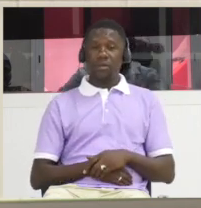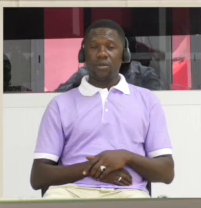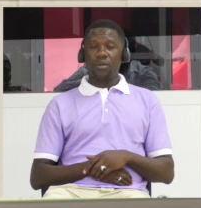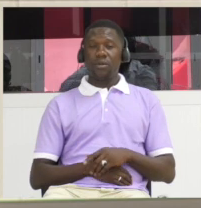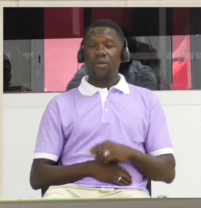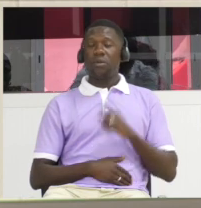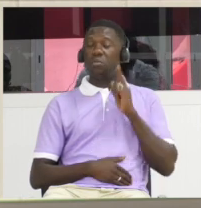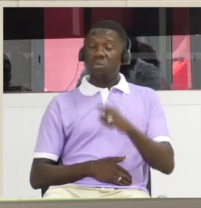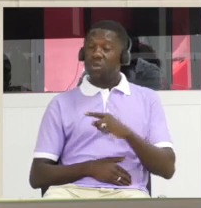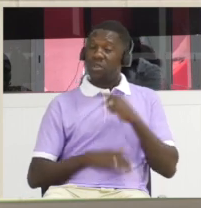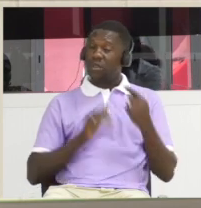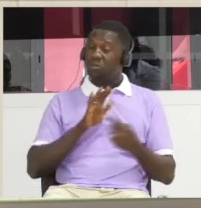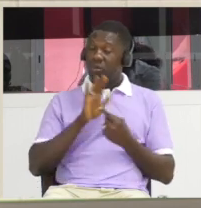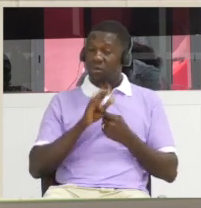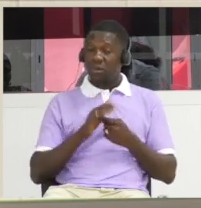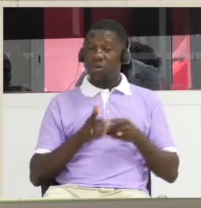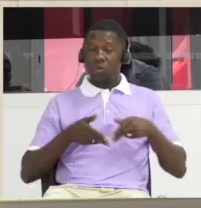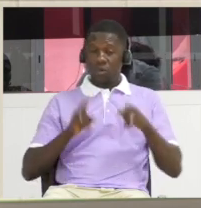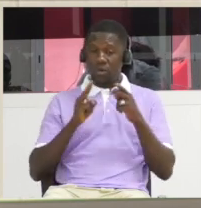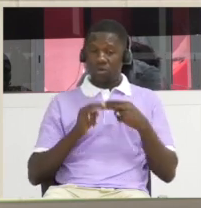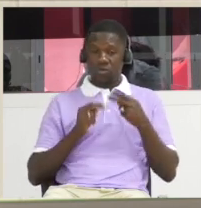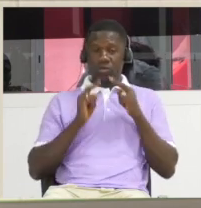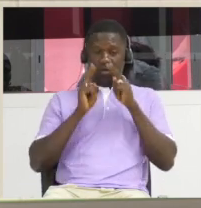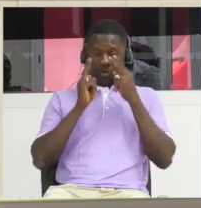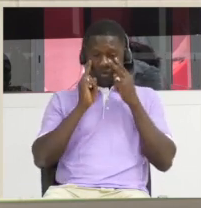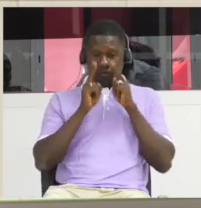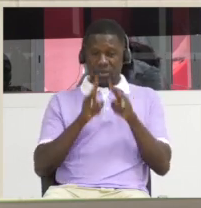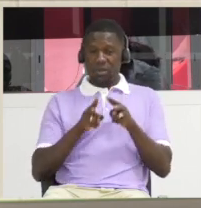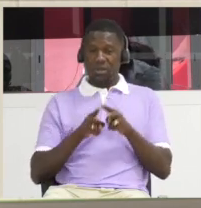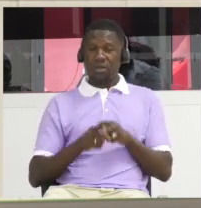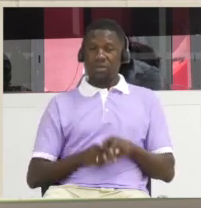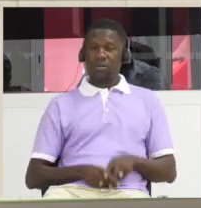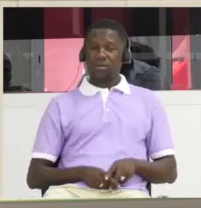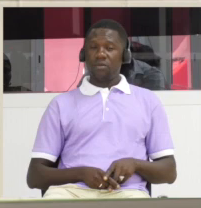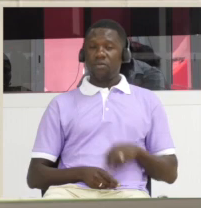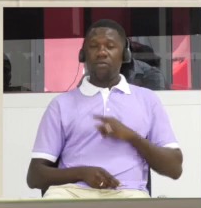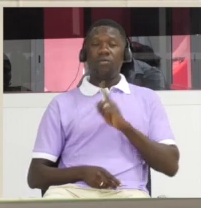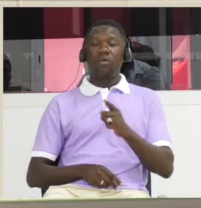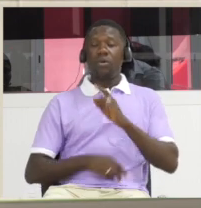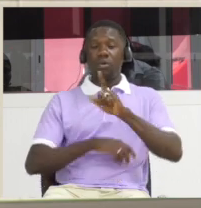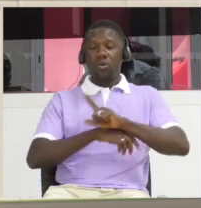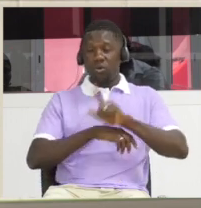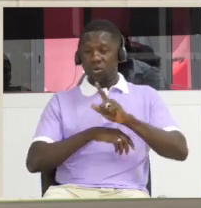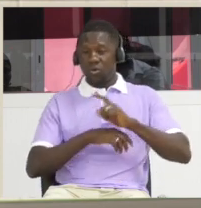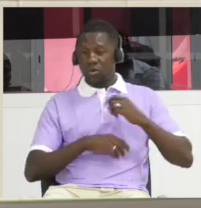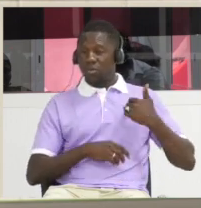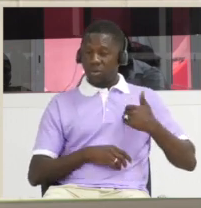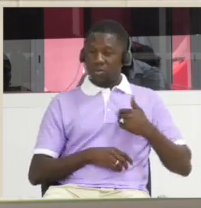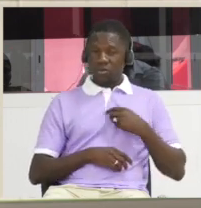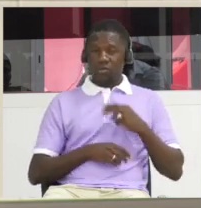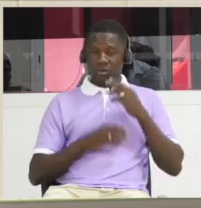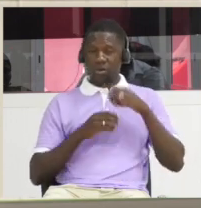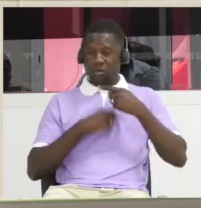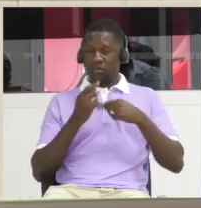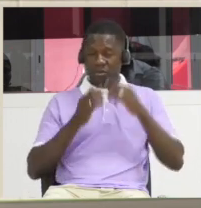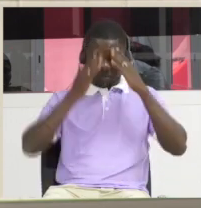the most effective way to oversee the for civilians oversight of the military